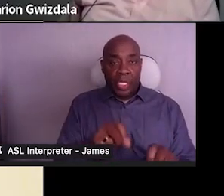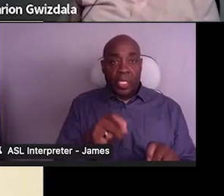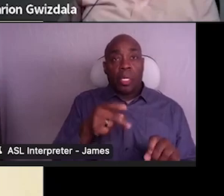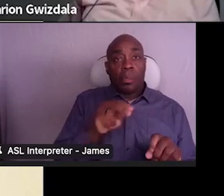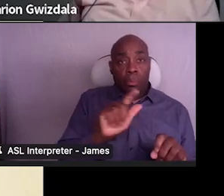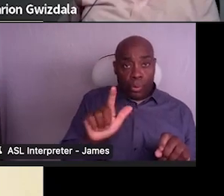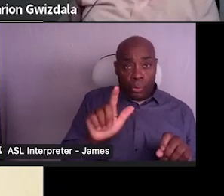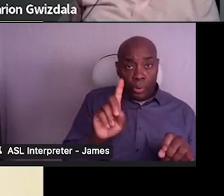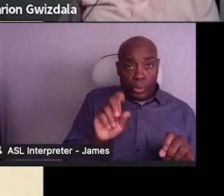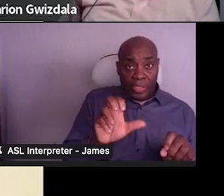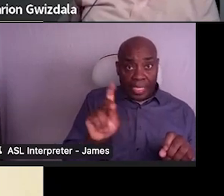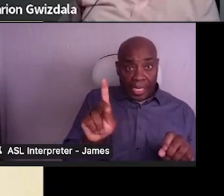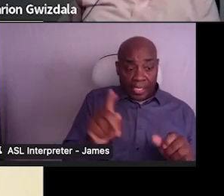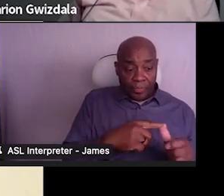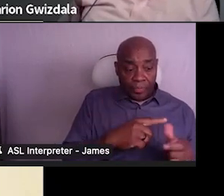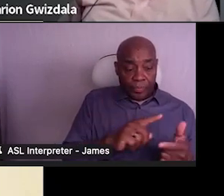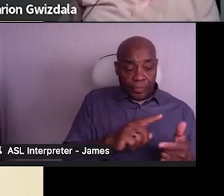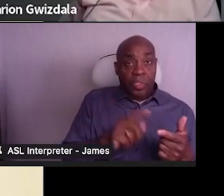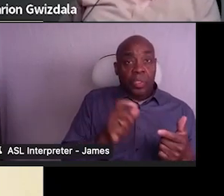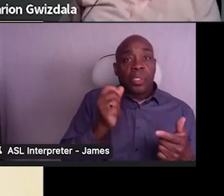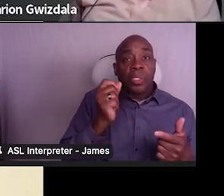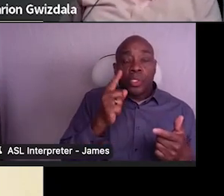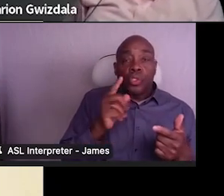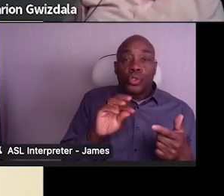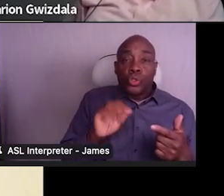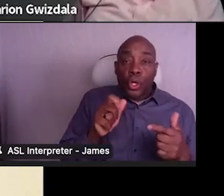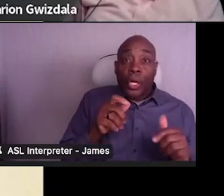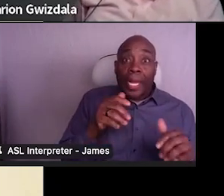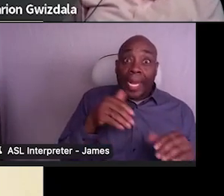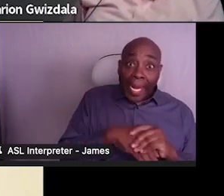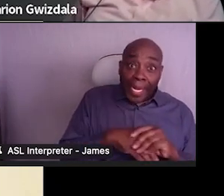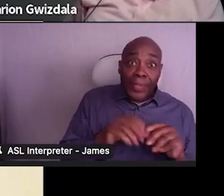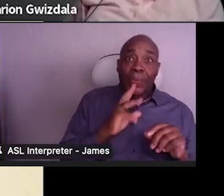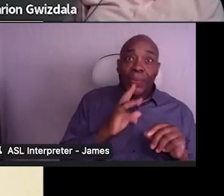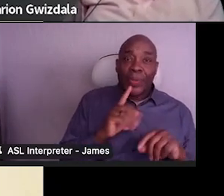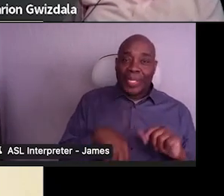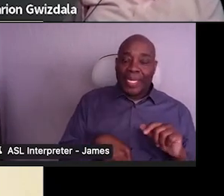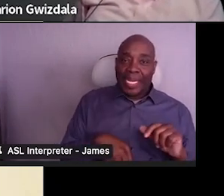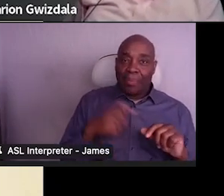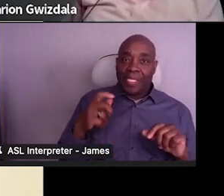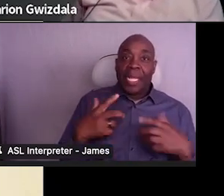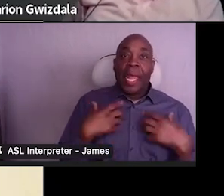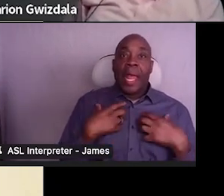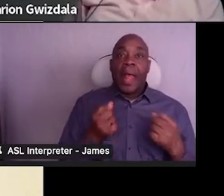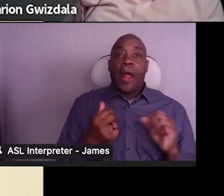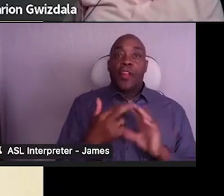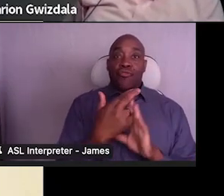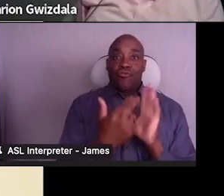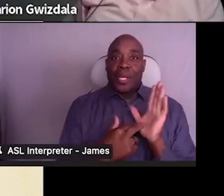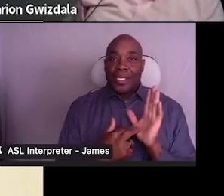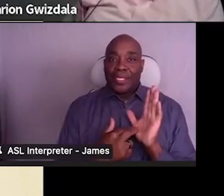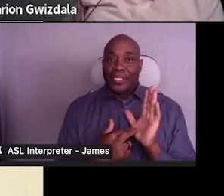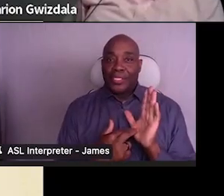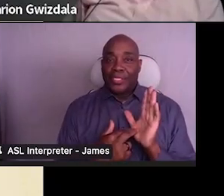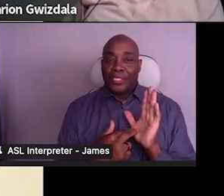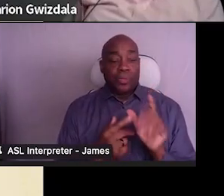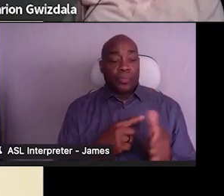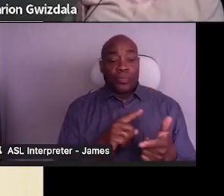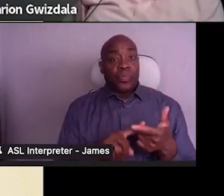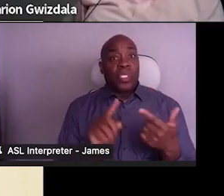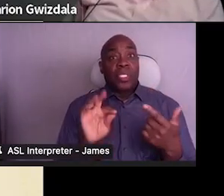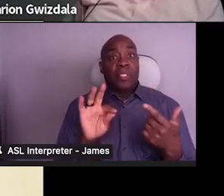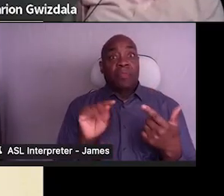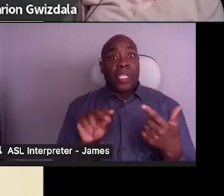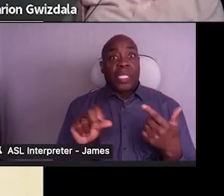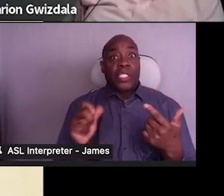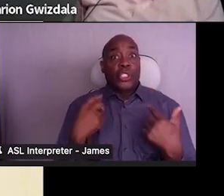service animal. So they can go to the pool decks, although the dog cannot go into the pool because that's a health regulation. They